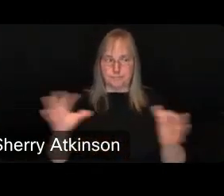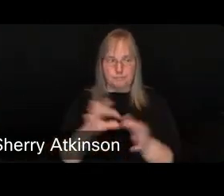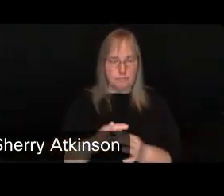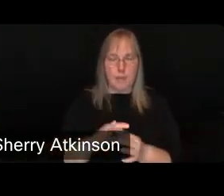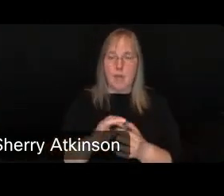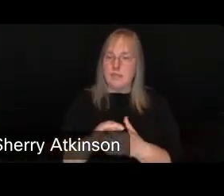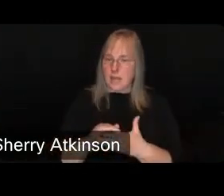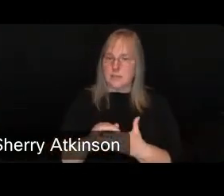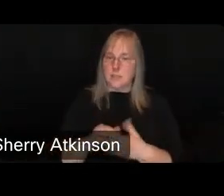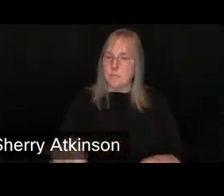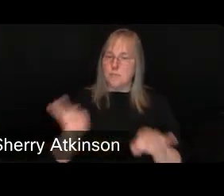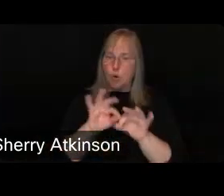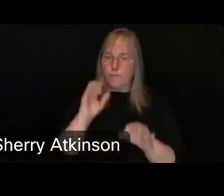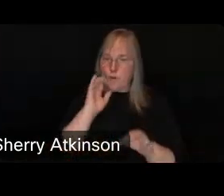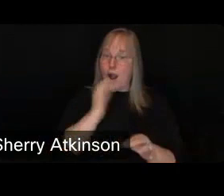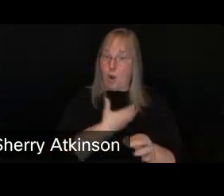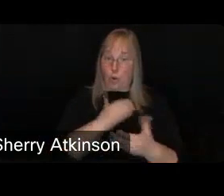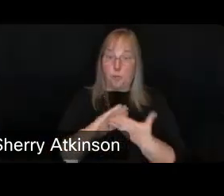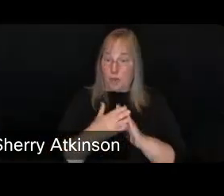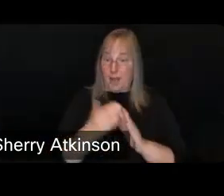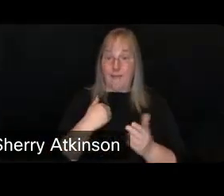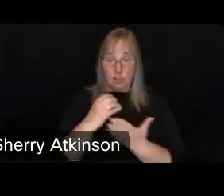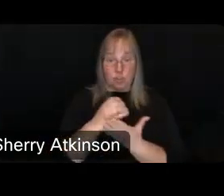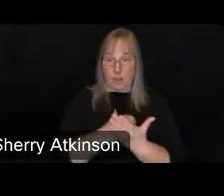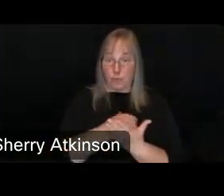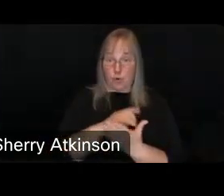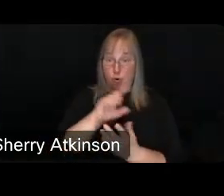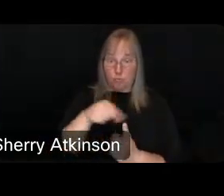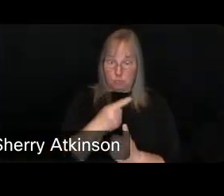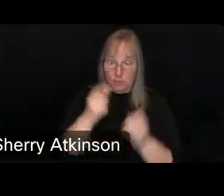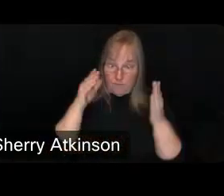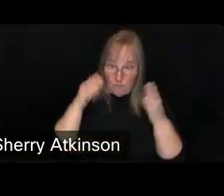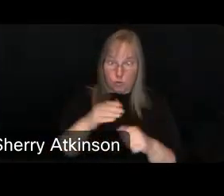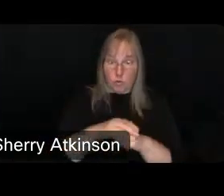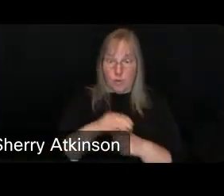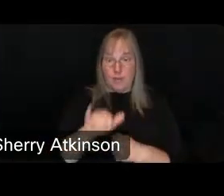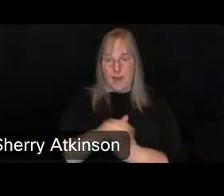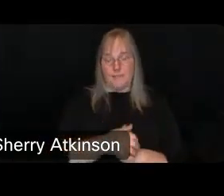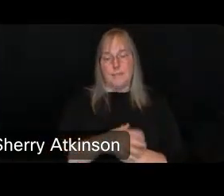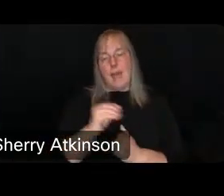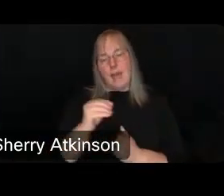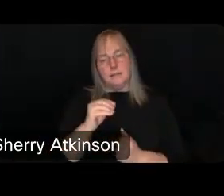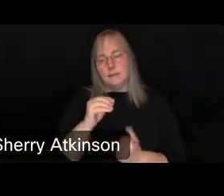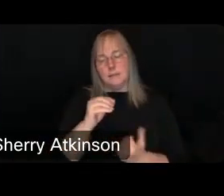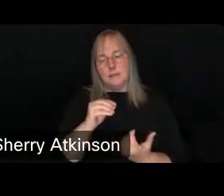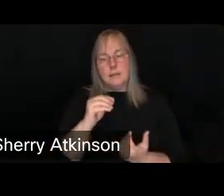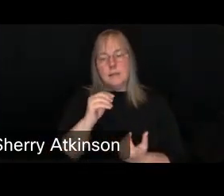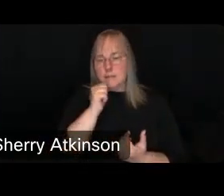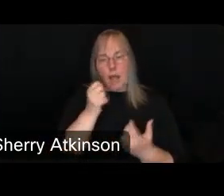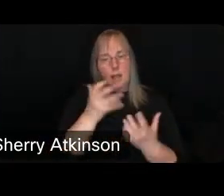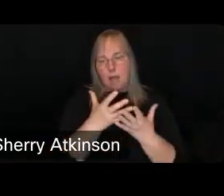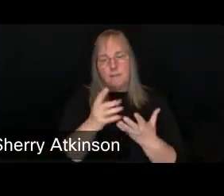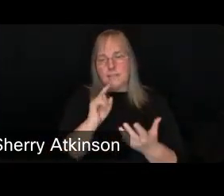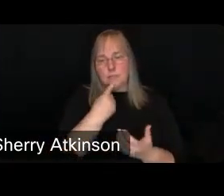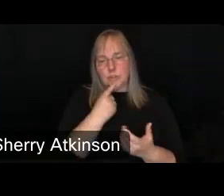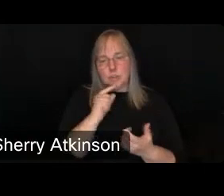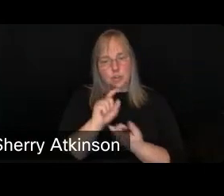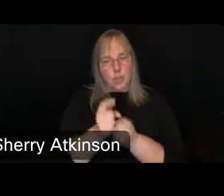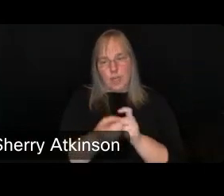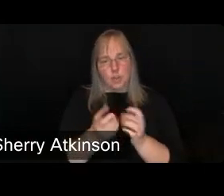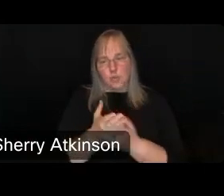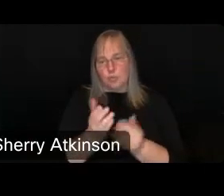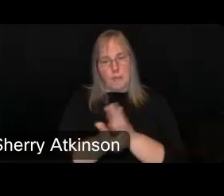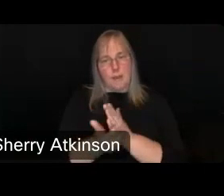for our community to have a chapter unto itself that's focused on that. And there weren't a lot of significant changes through the amendment process to